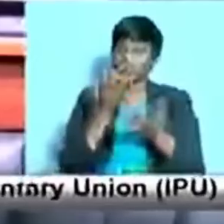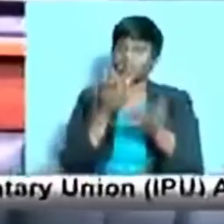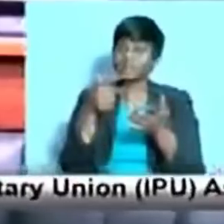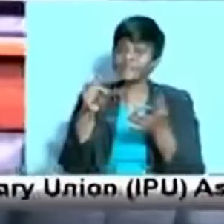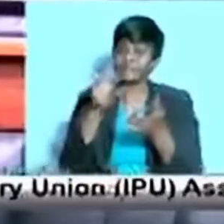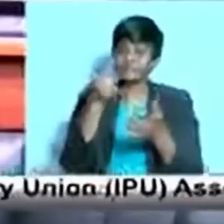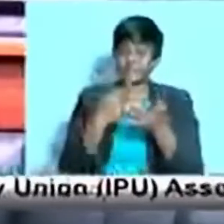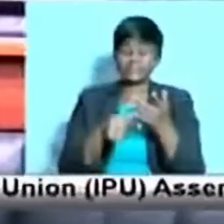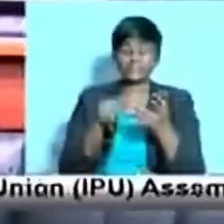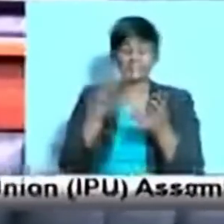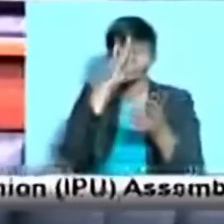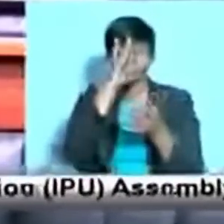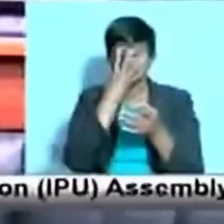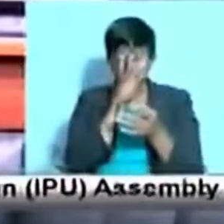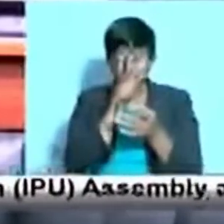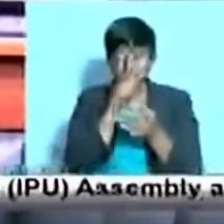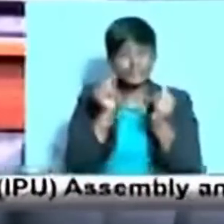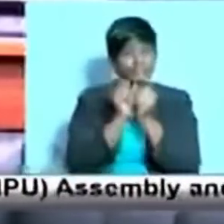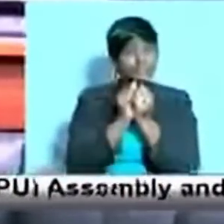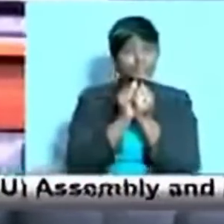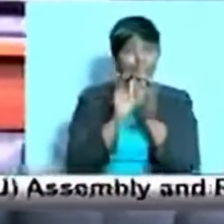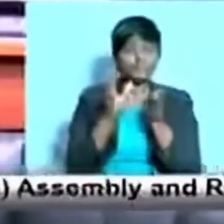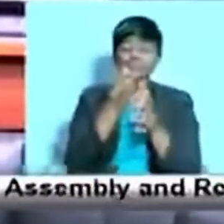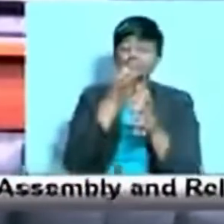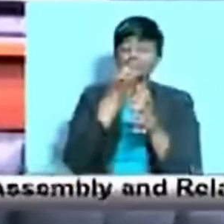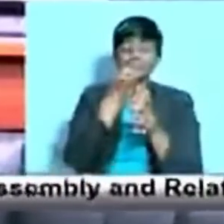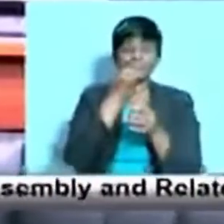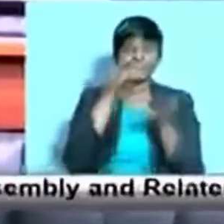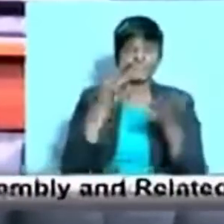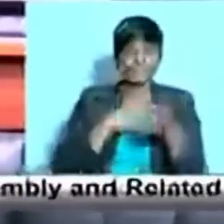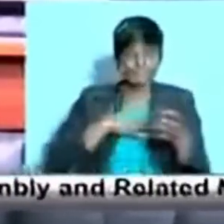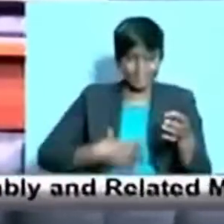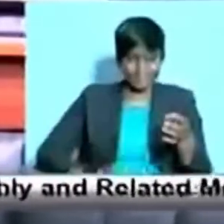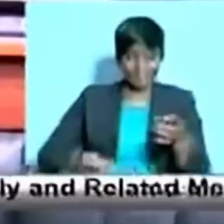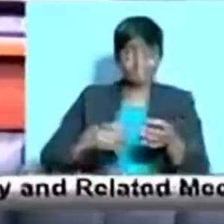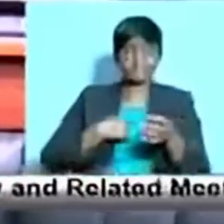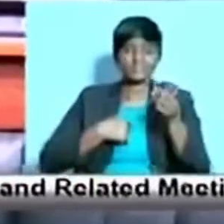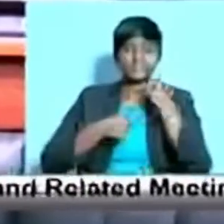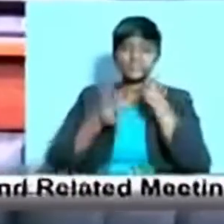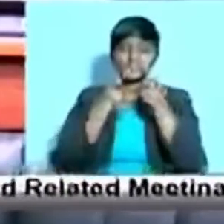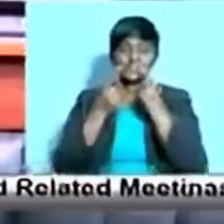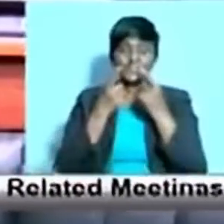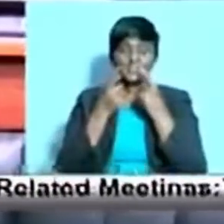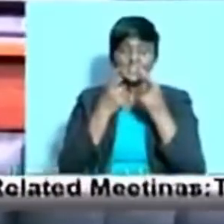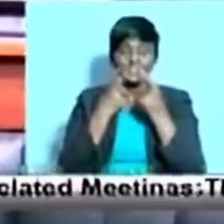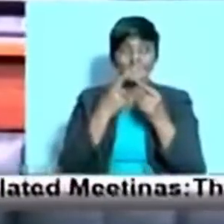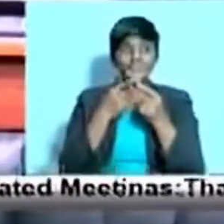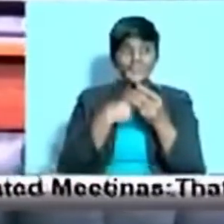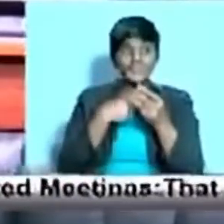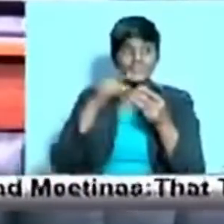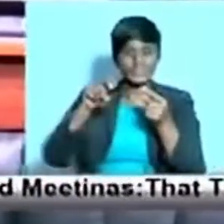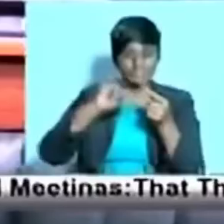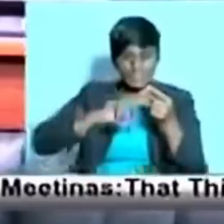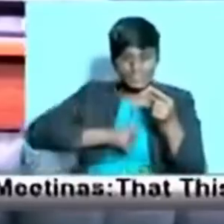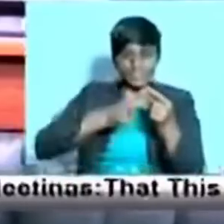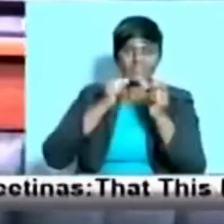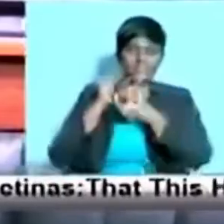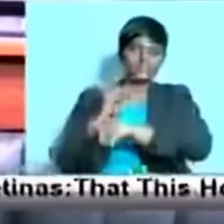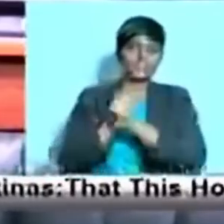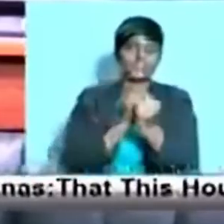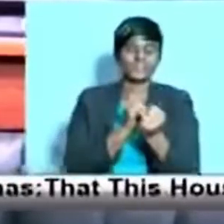going to bed without eating. When I speak, I need to be